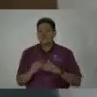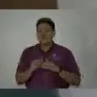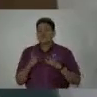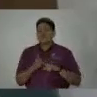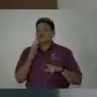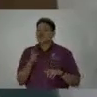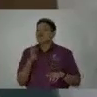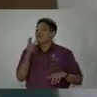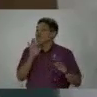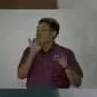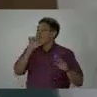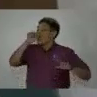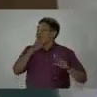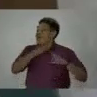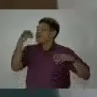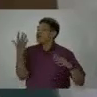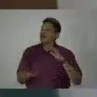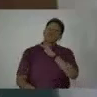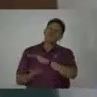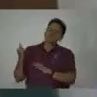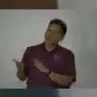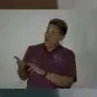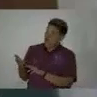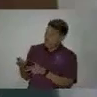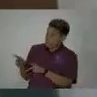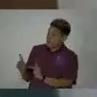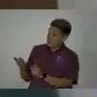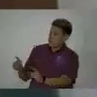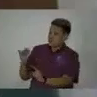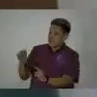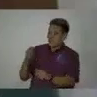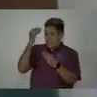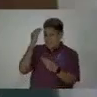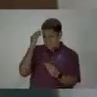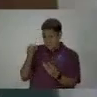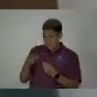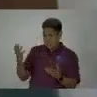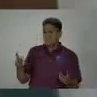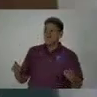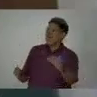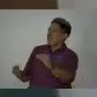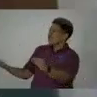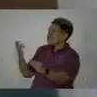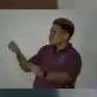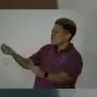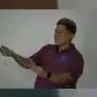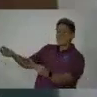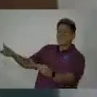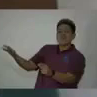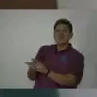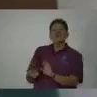Firearm Licensing Authority revoked a gun permit as a result of the information, and the review board said, and I